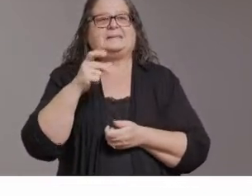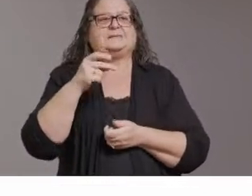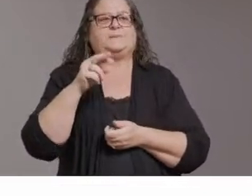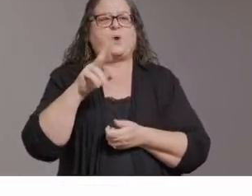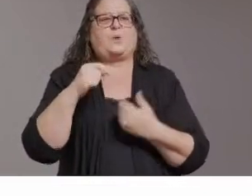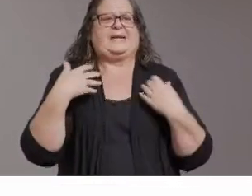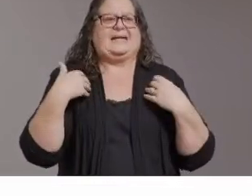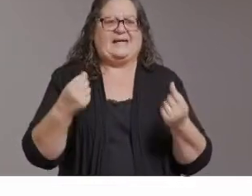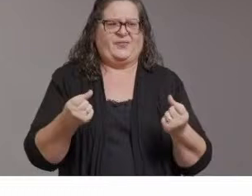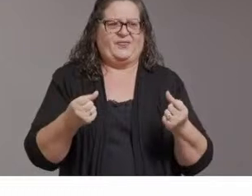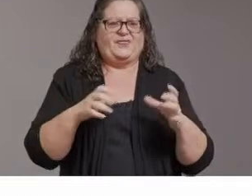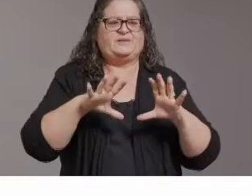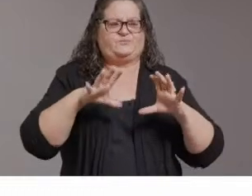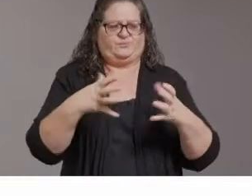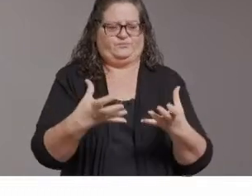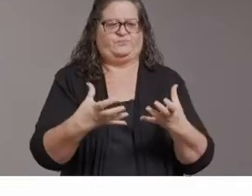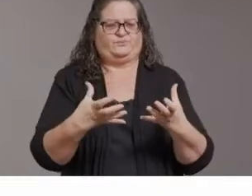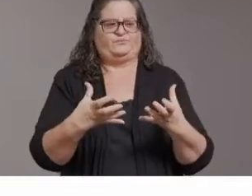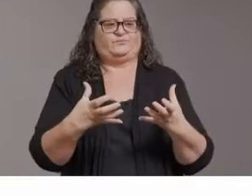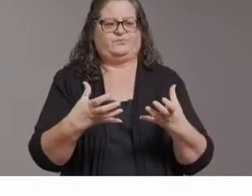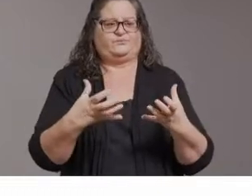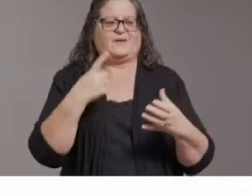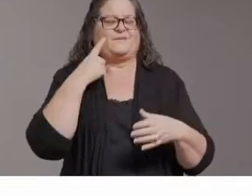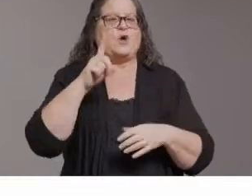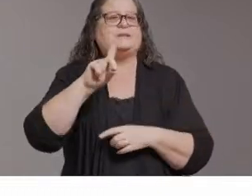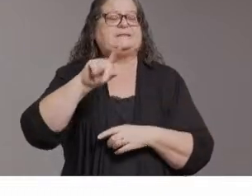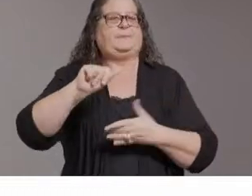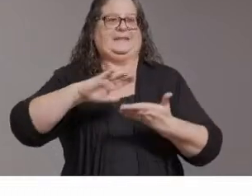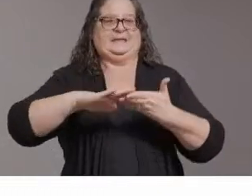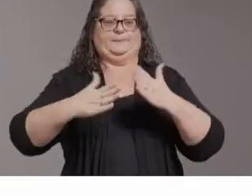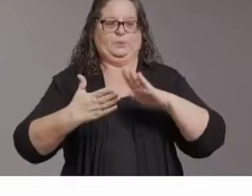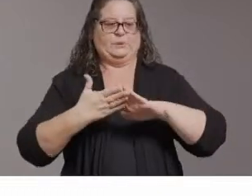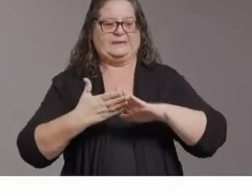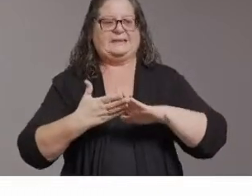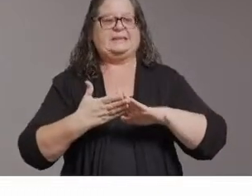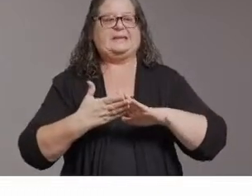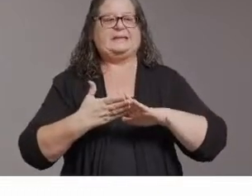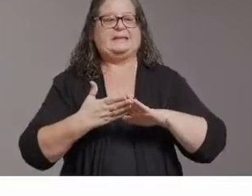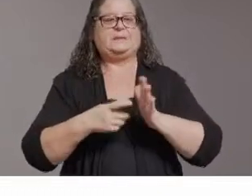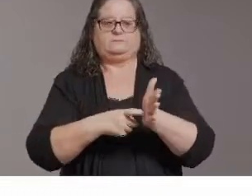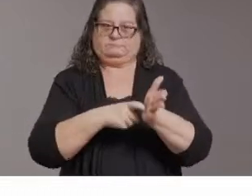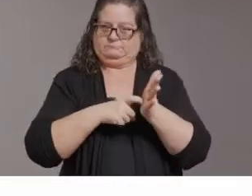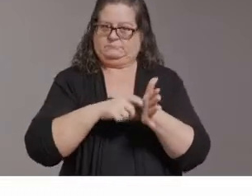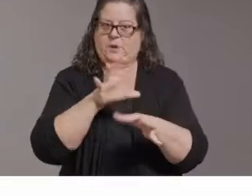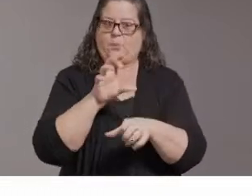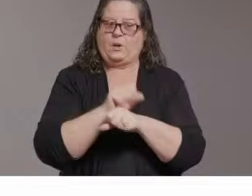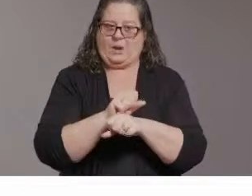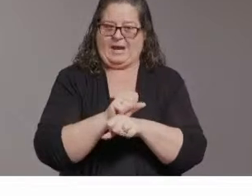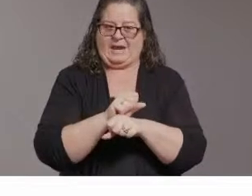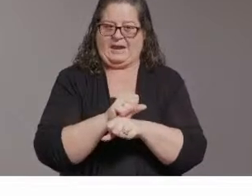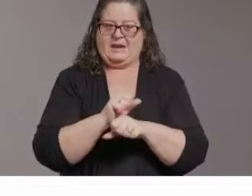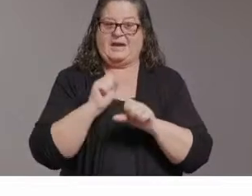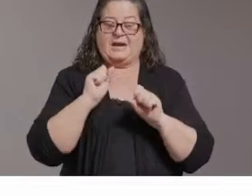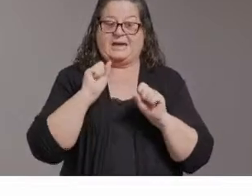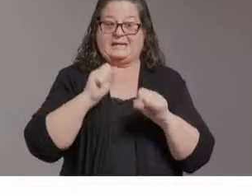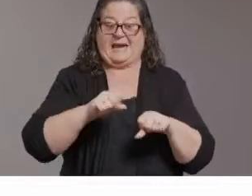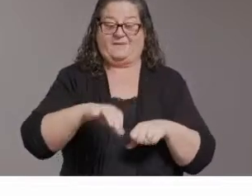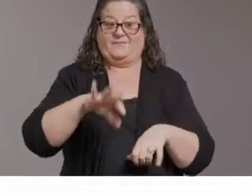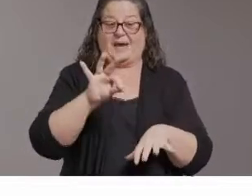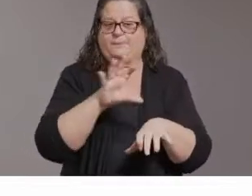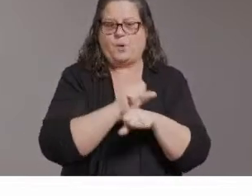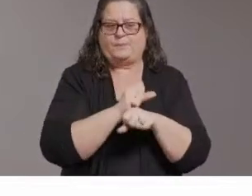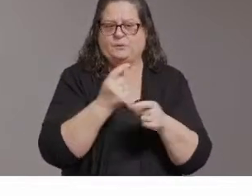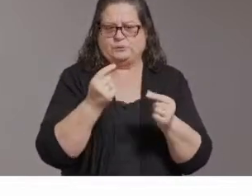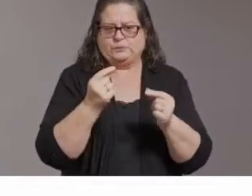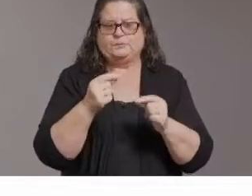for our disability community. That will be by appointment only, and that you can find the appointment by going to Ability